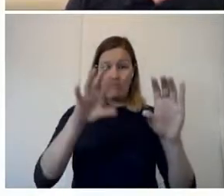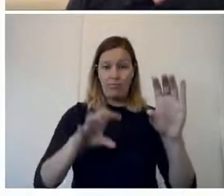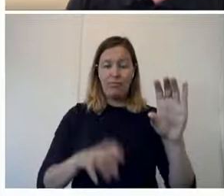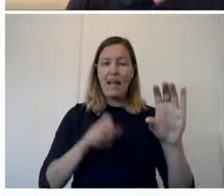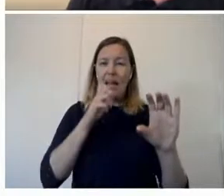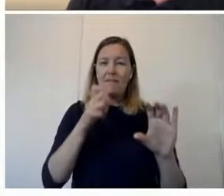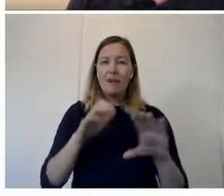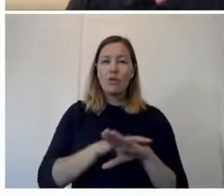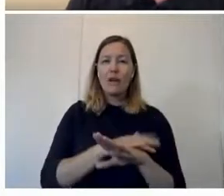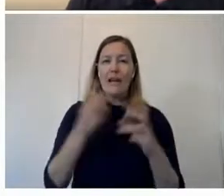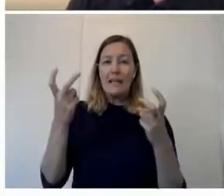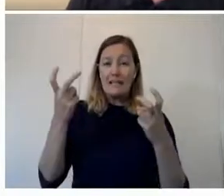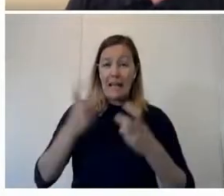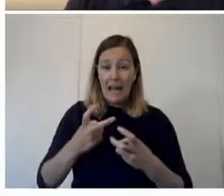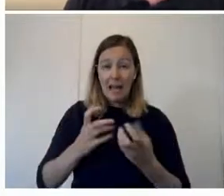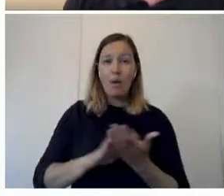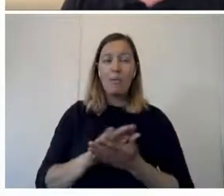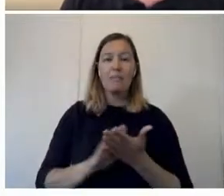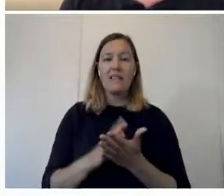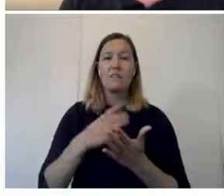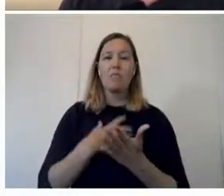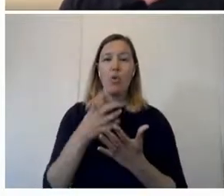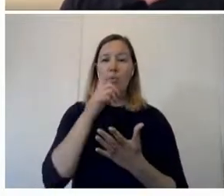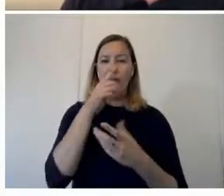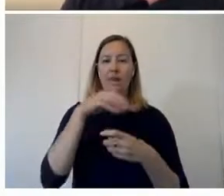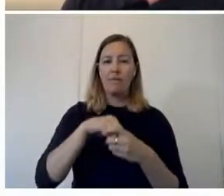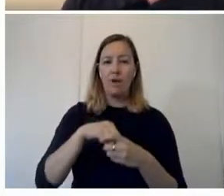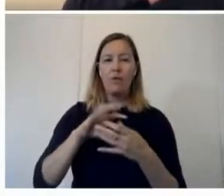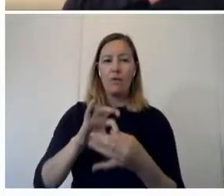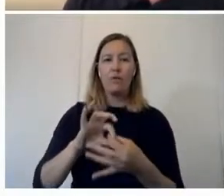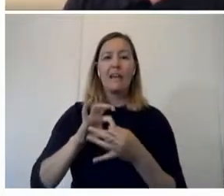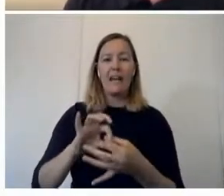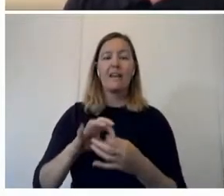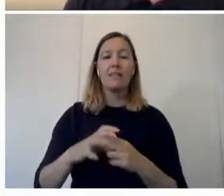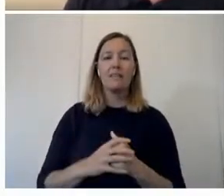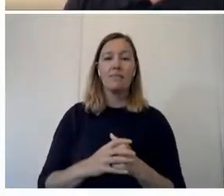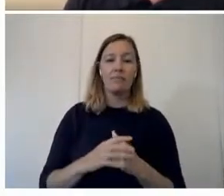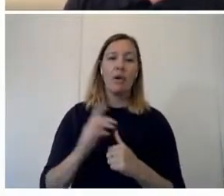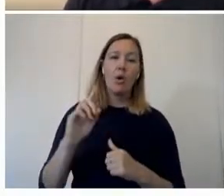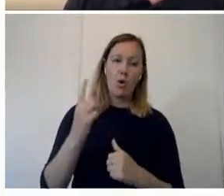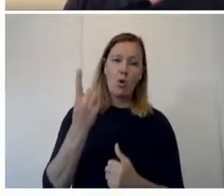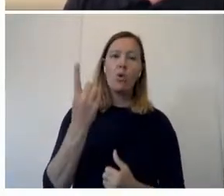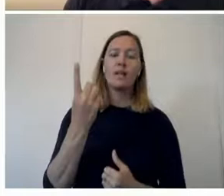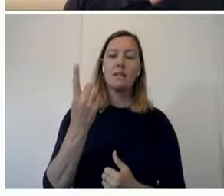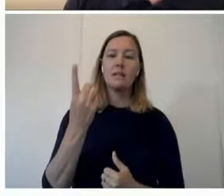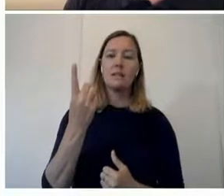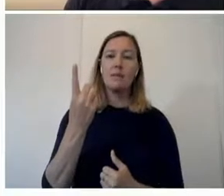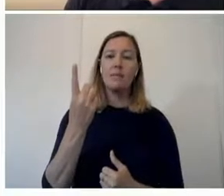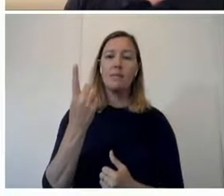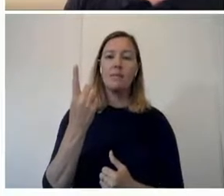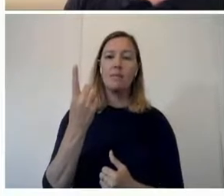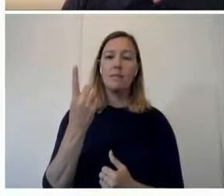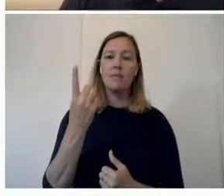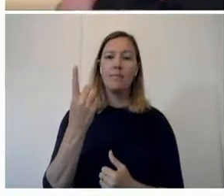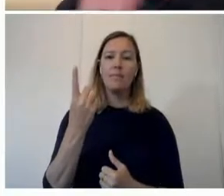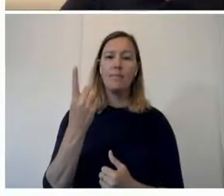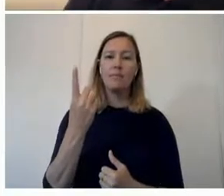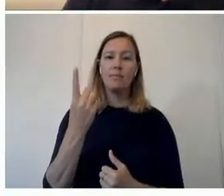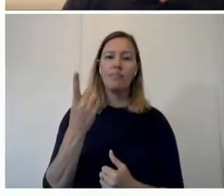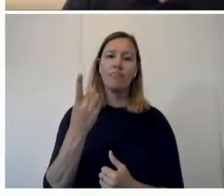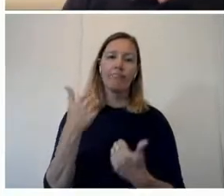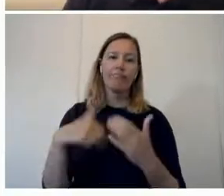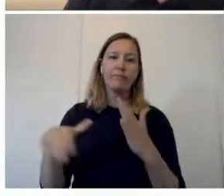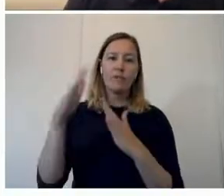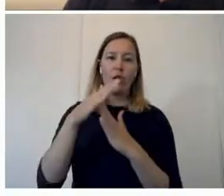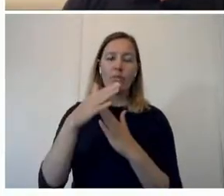the stronger the level of engagement. Auckland is the winner, may